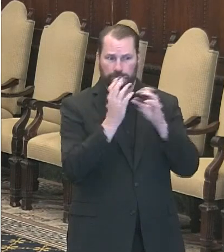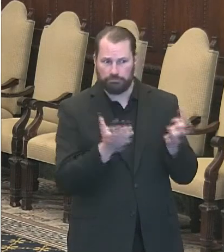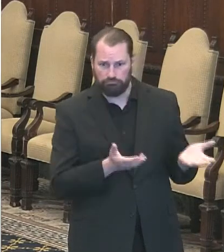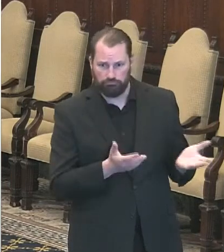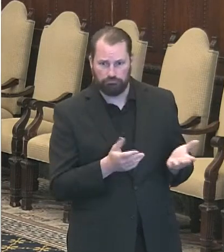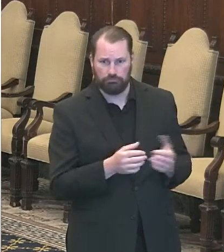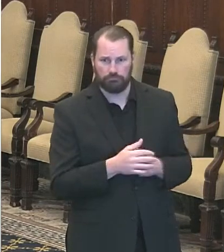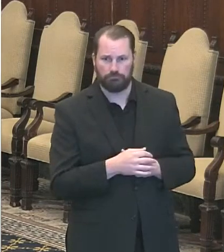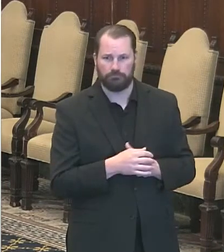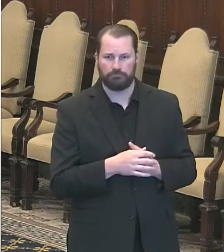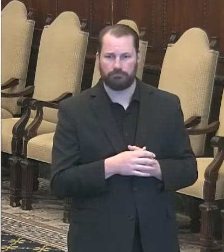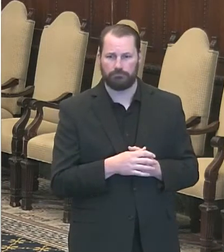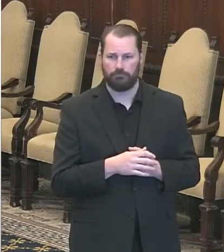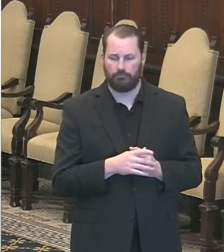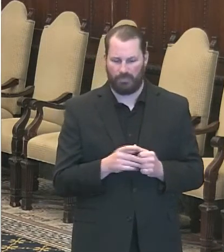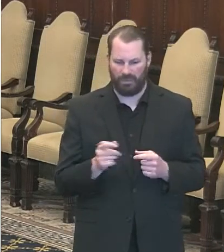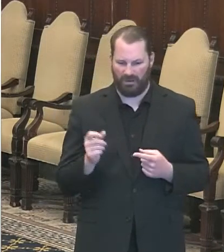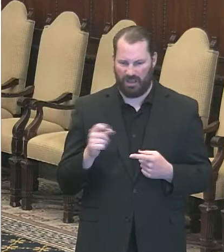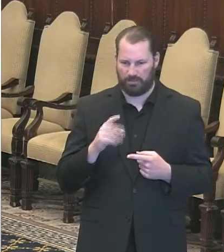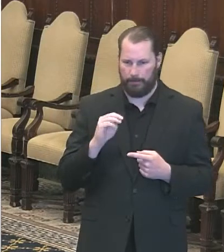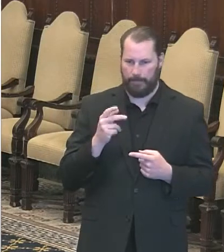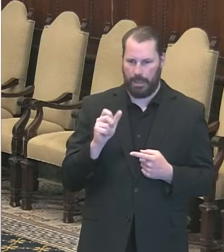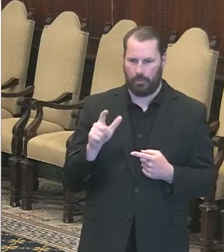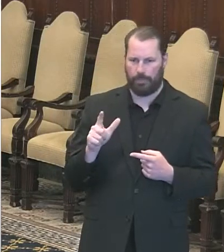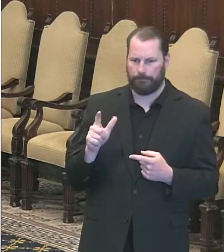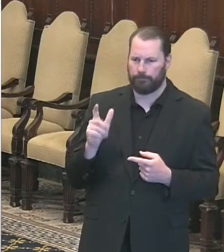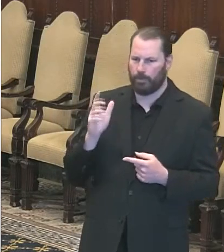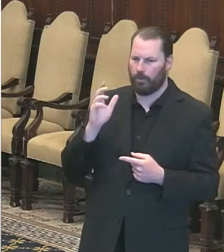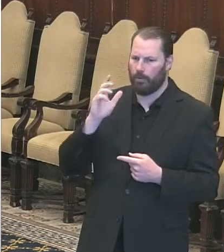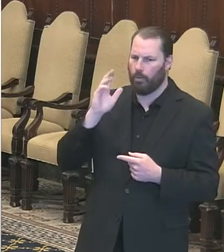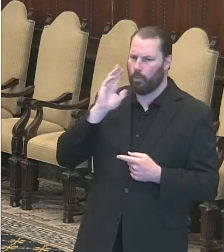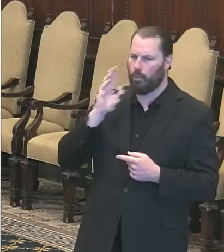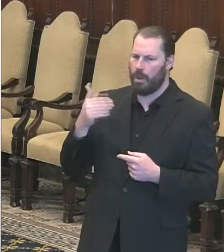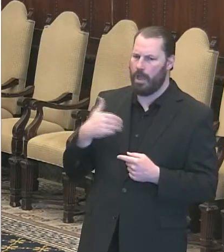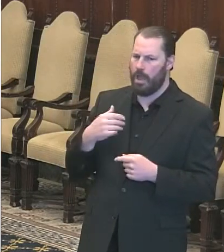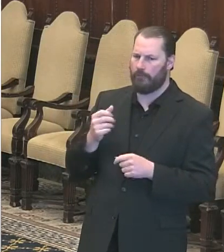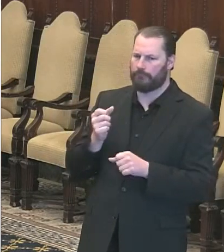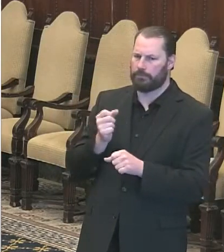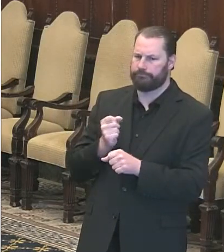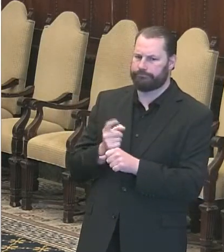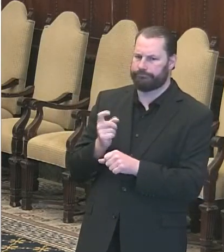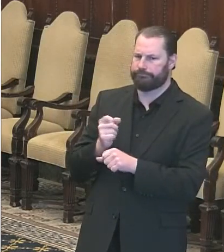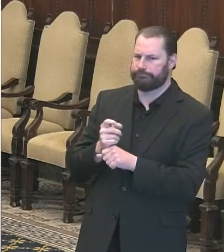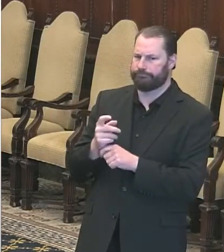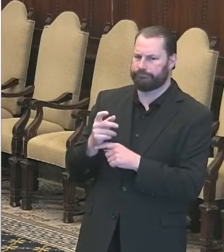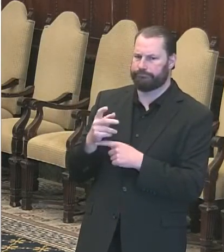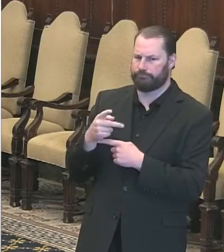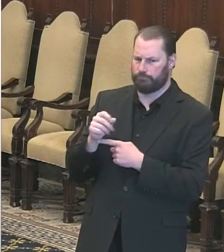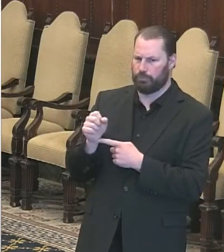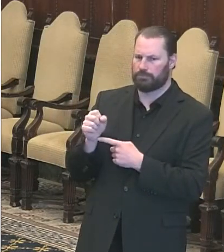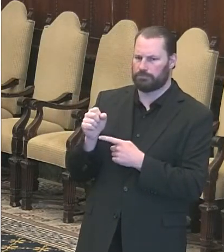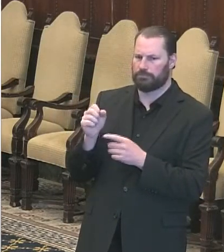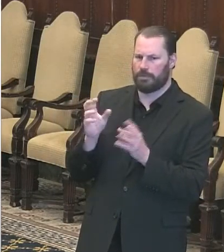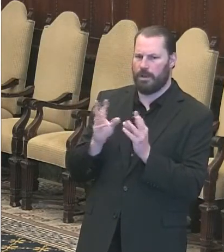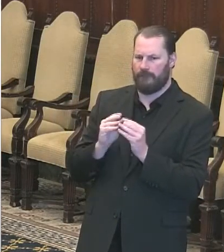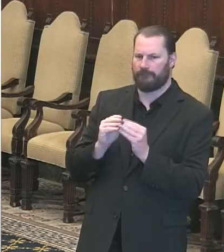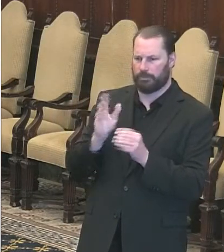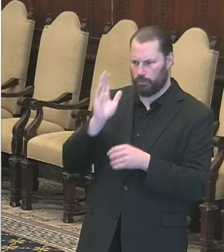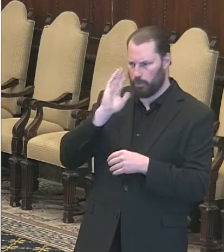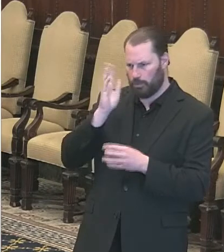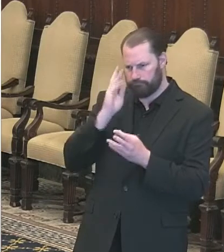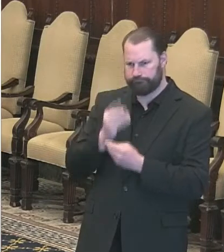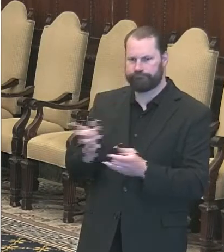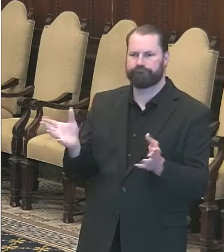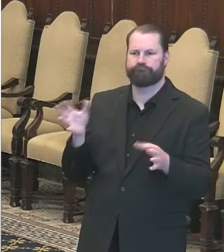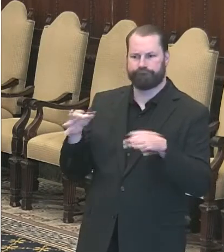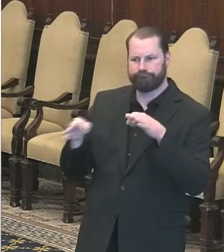have a press conference, our annual press conference, where we'll unveil the entire lineup of activities for the festival, as well as answer some of these